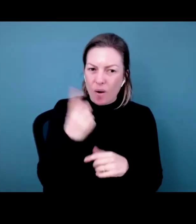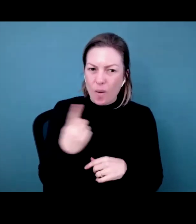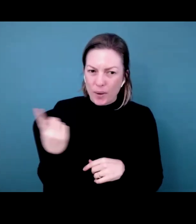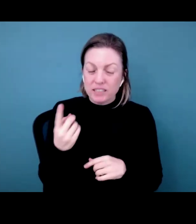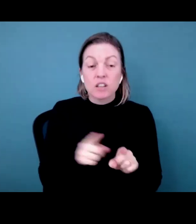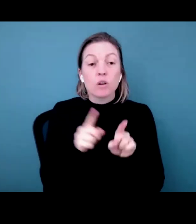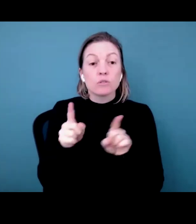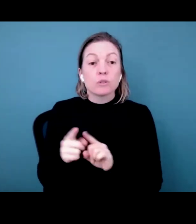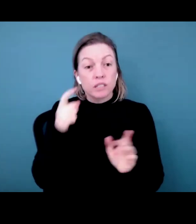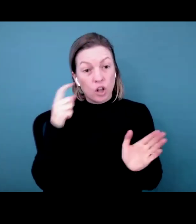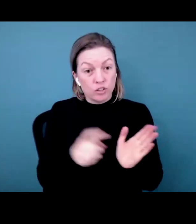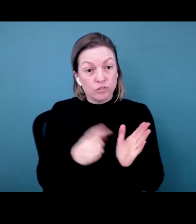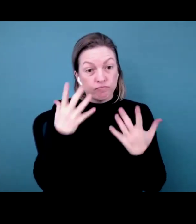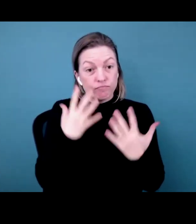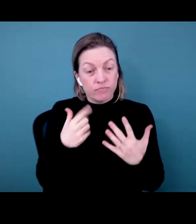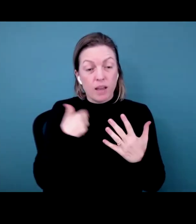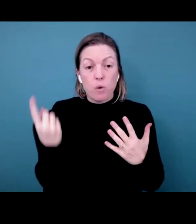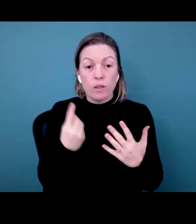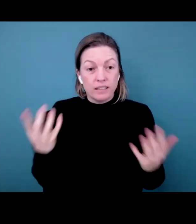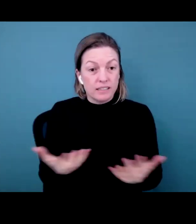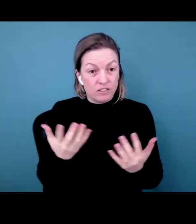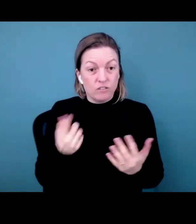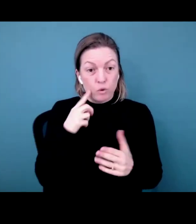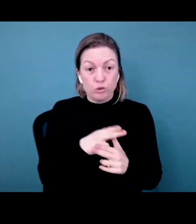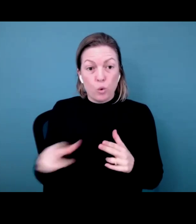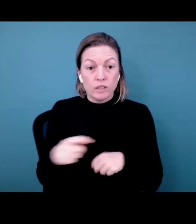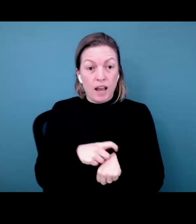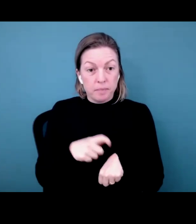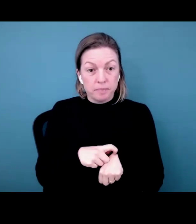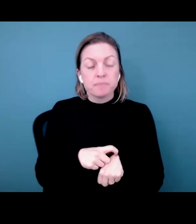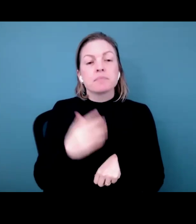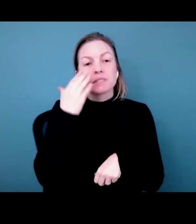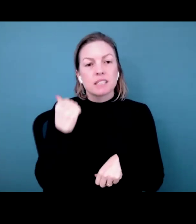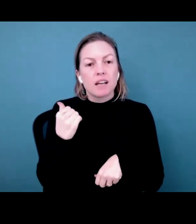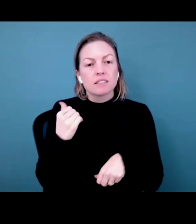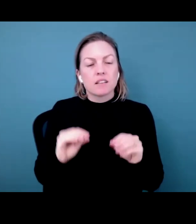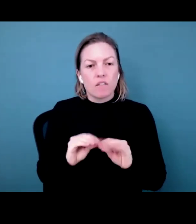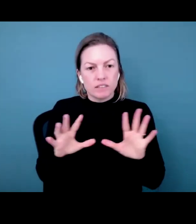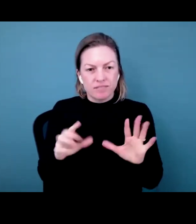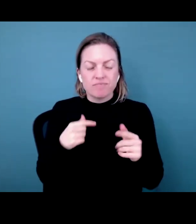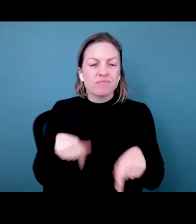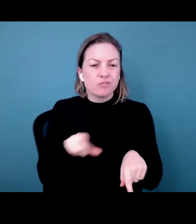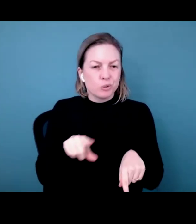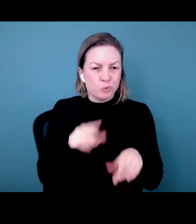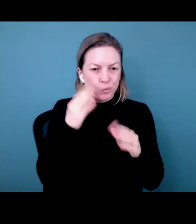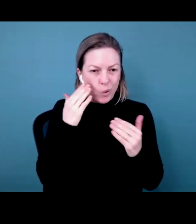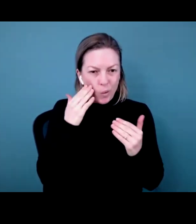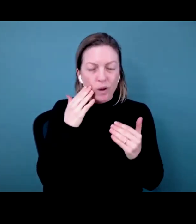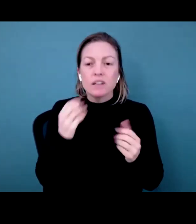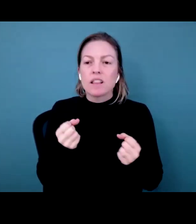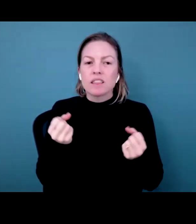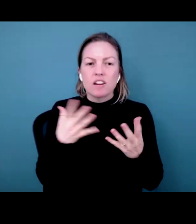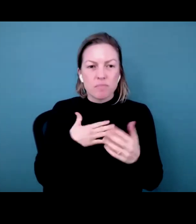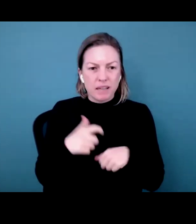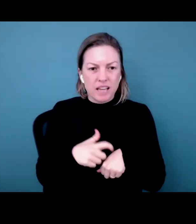to acknowledge, and unfortunately, I'm only with you for a brief amount of time, and that's because obviously you would anticipate a lot of my time, as